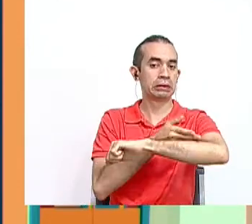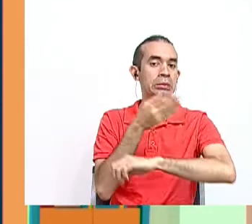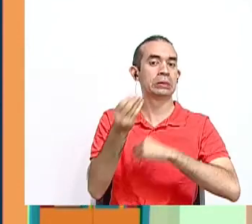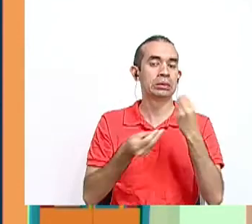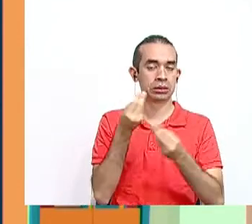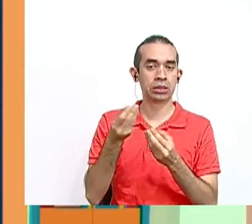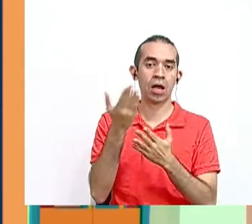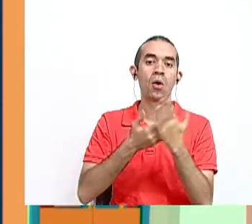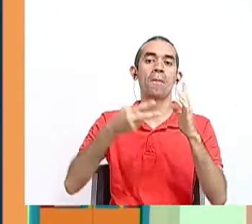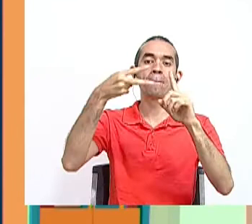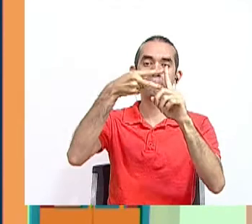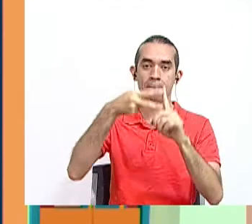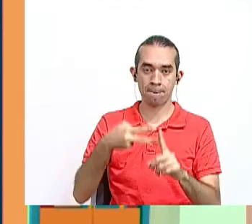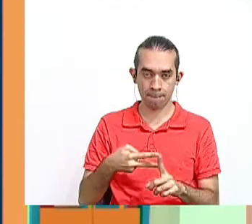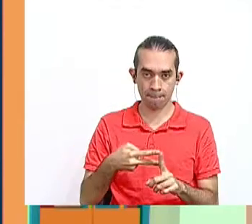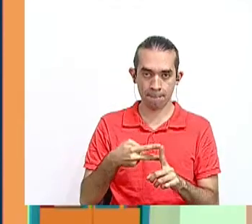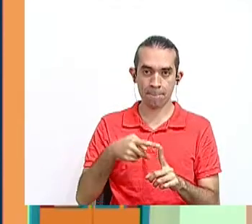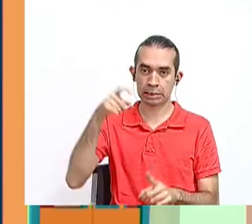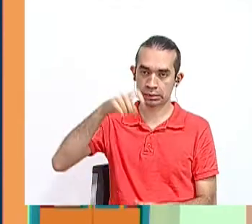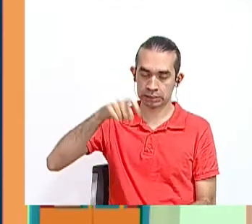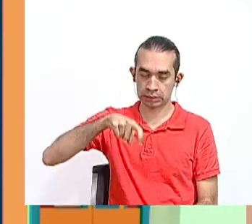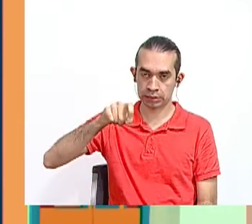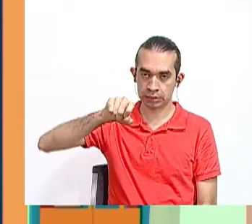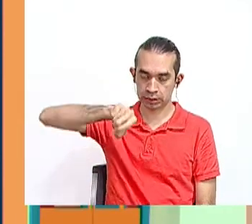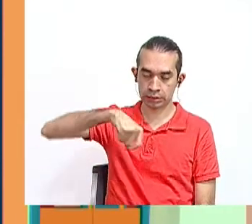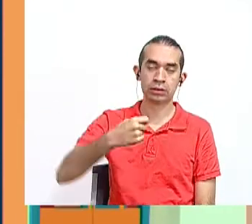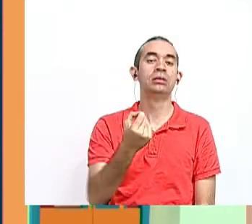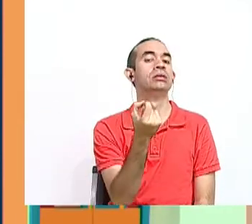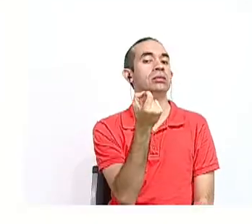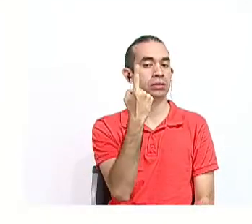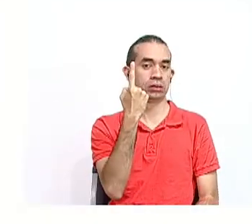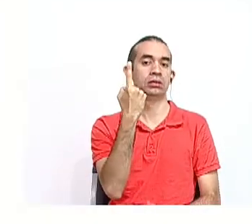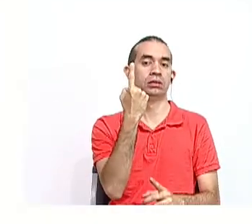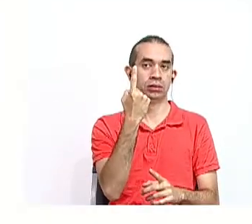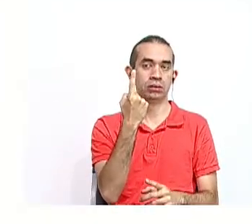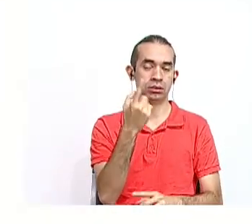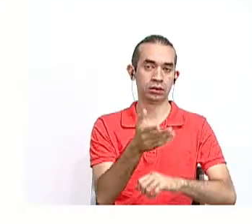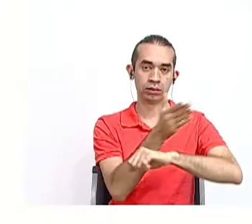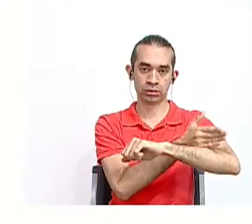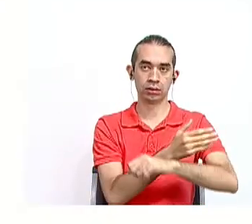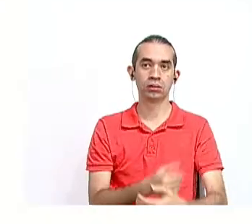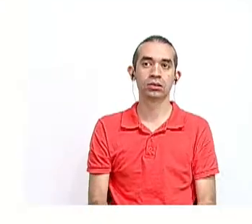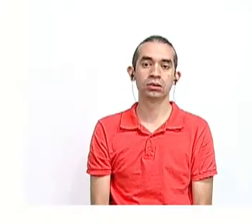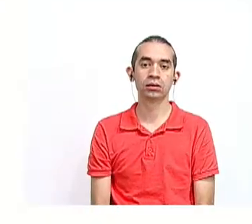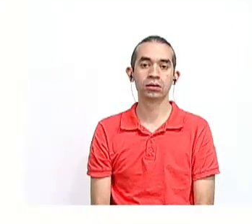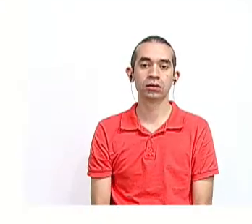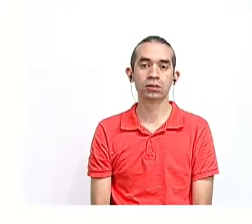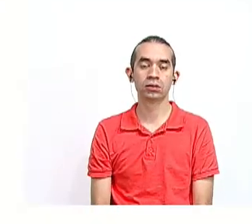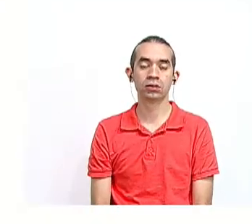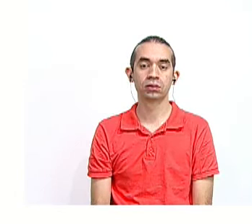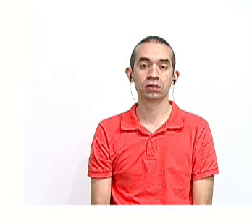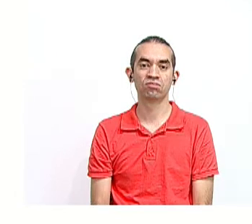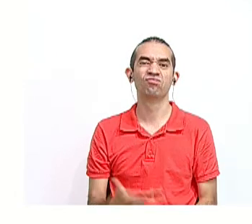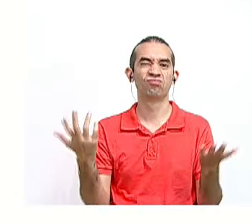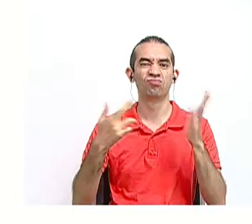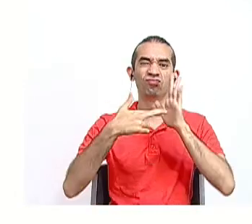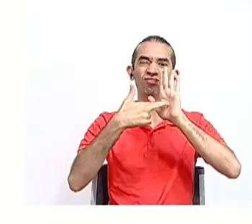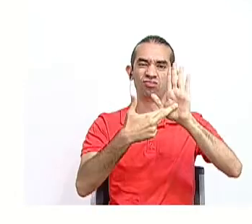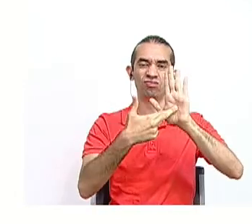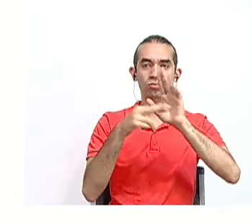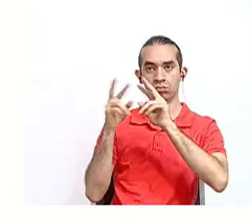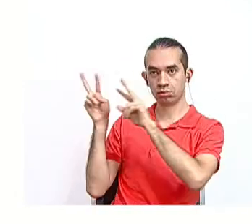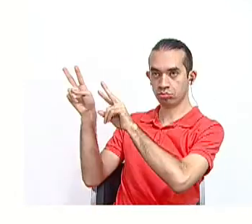at some vocabulary that is necessary to learn for the video, okay? So the first word is